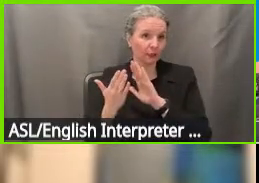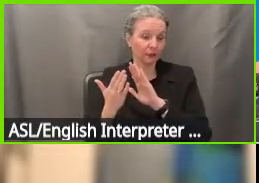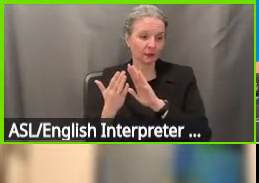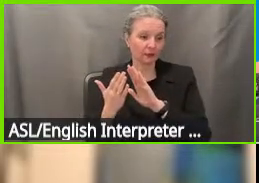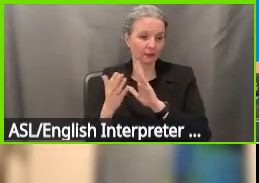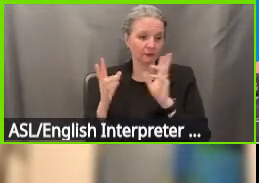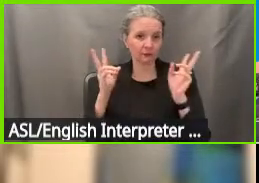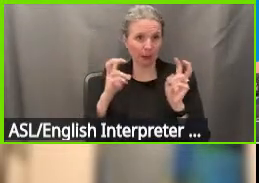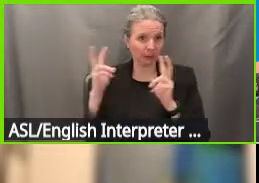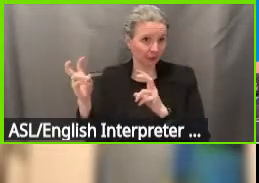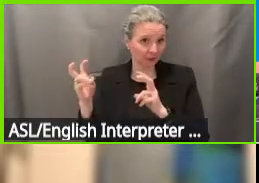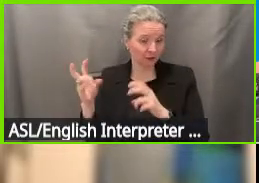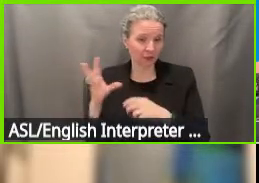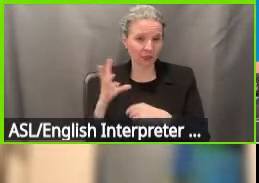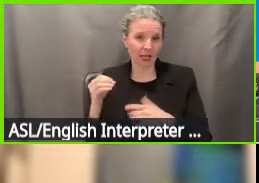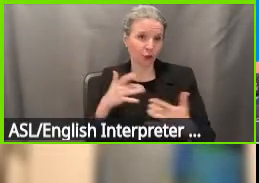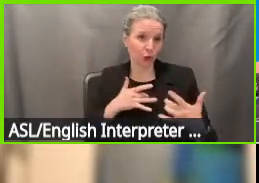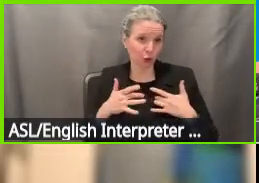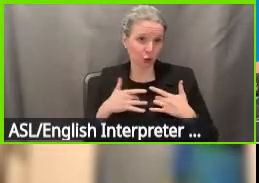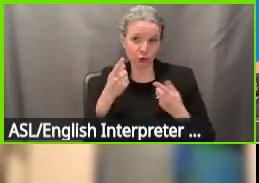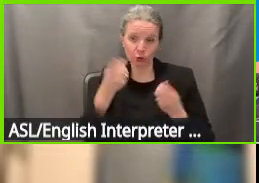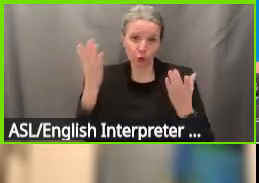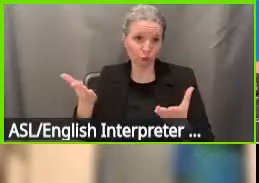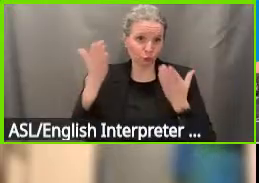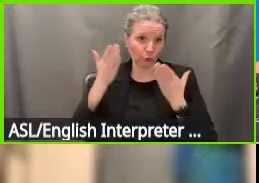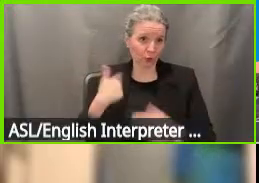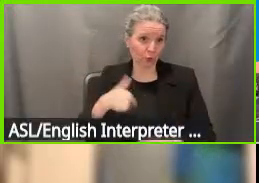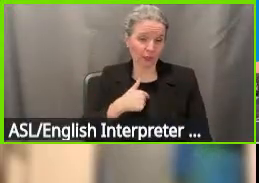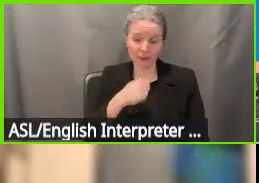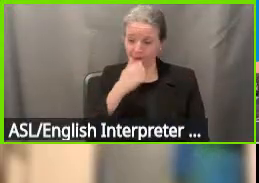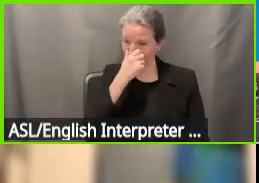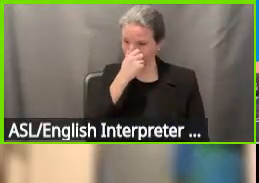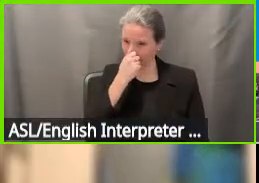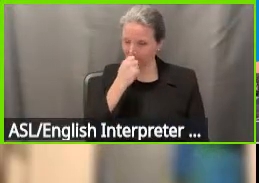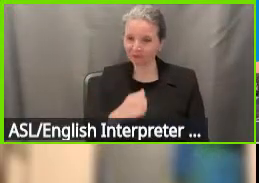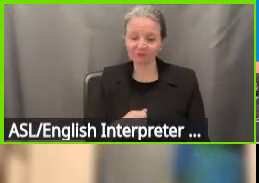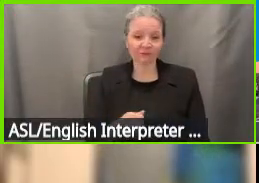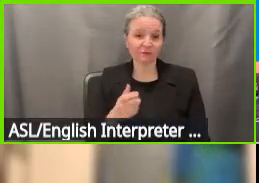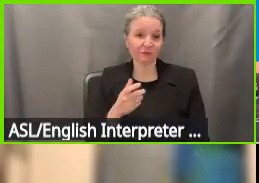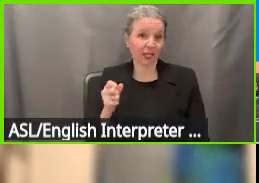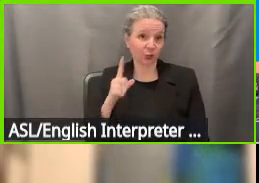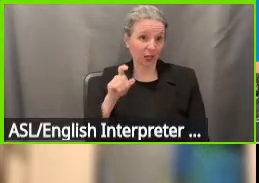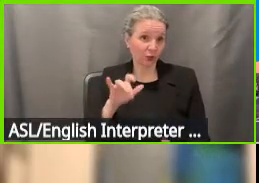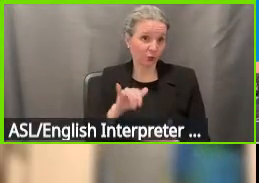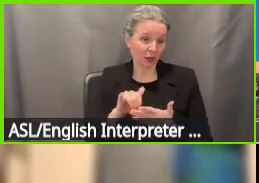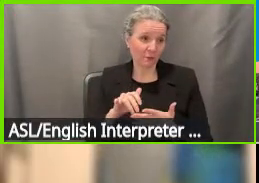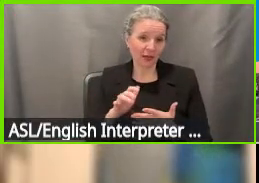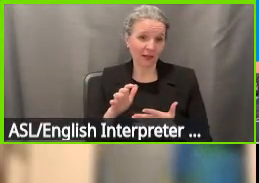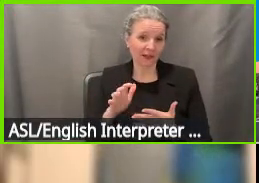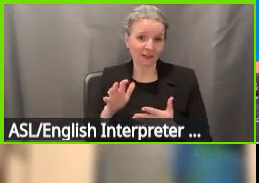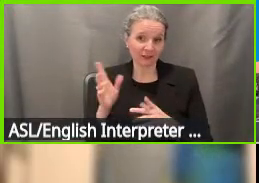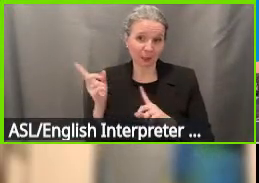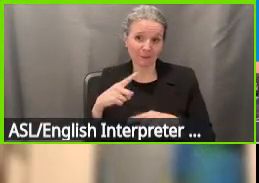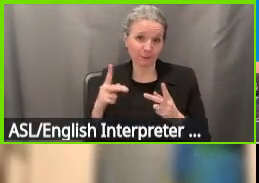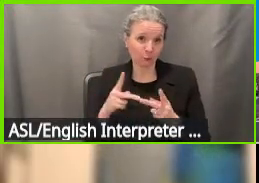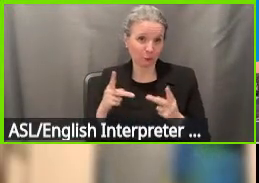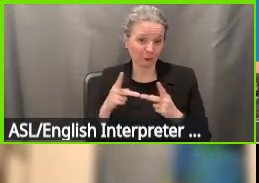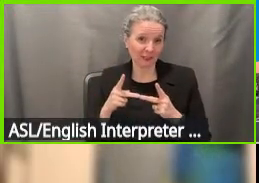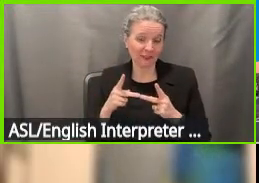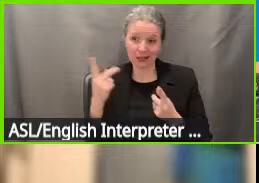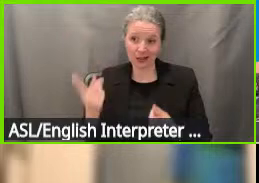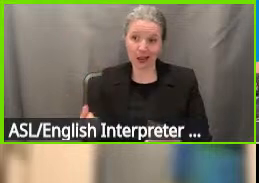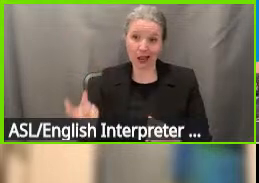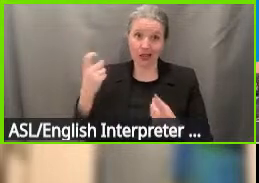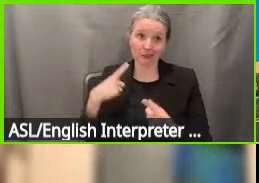the topics and the concerns that you raised. And you had to do that by stepping into a space and ask questions